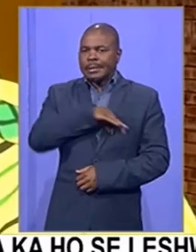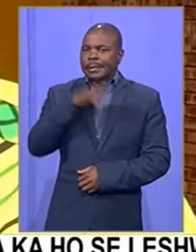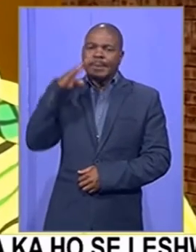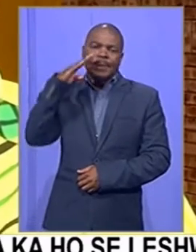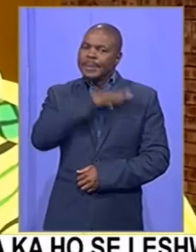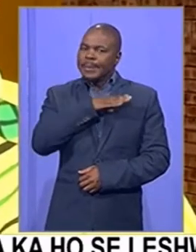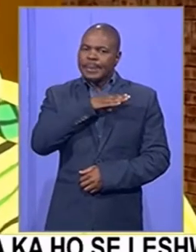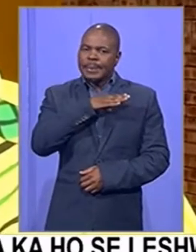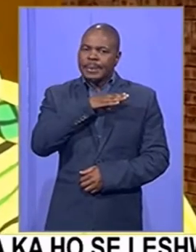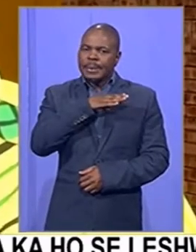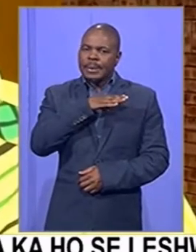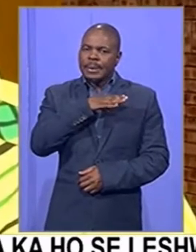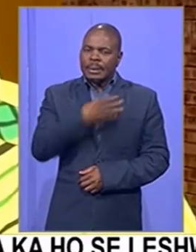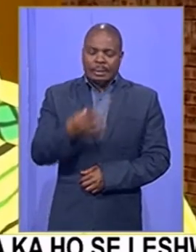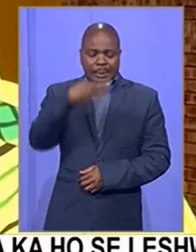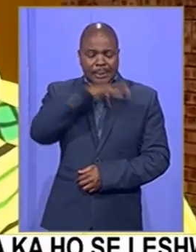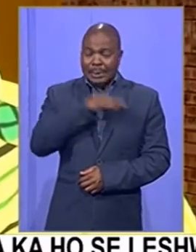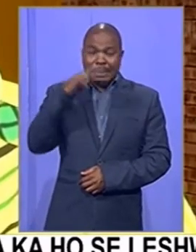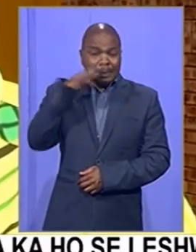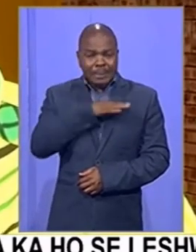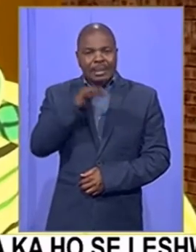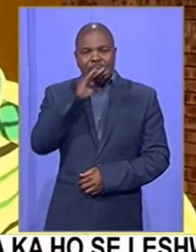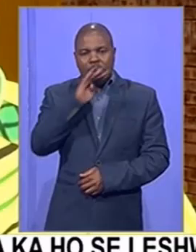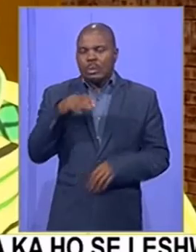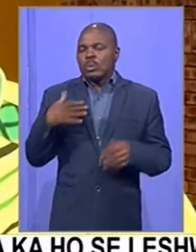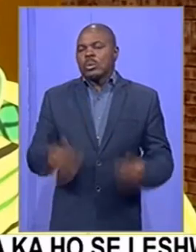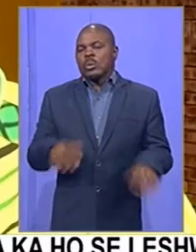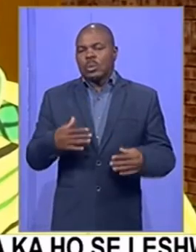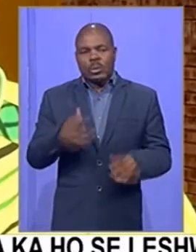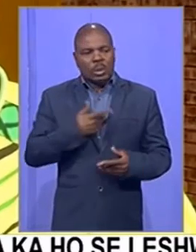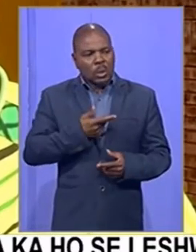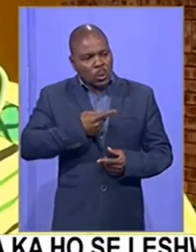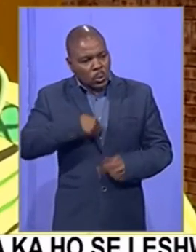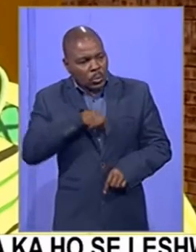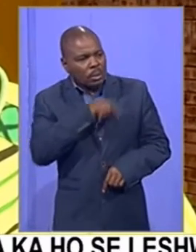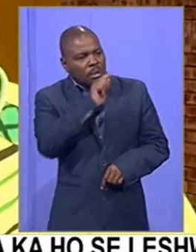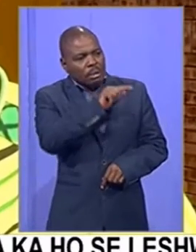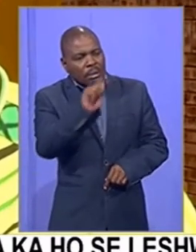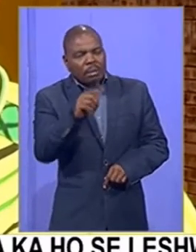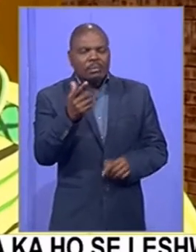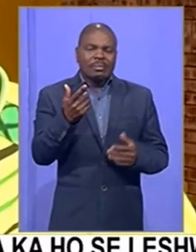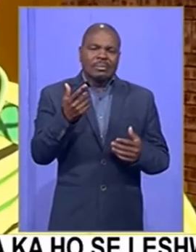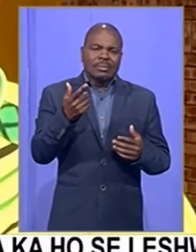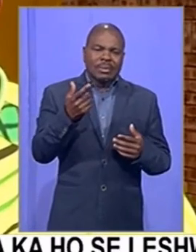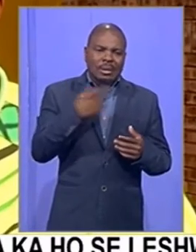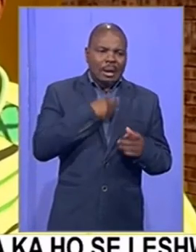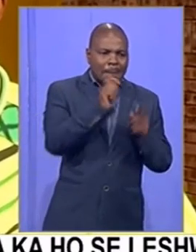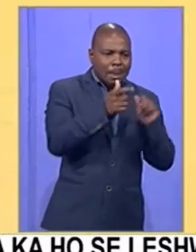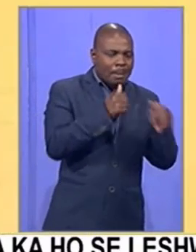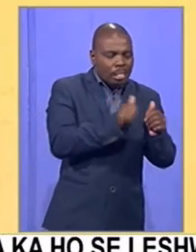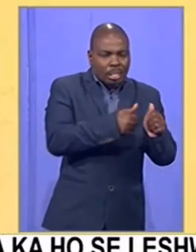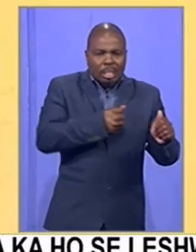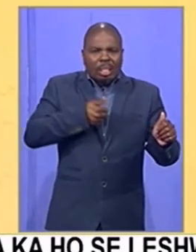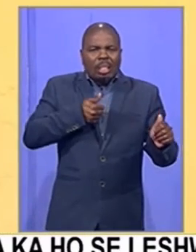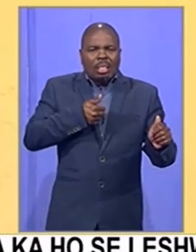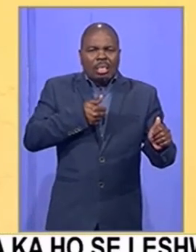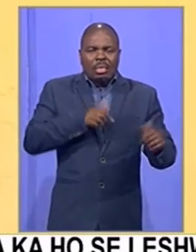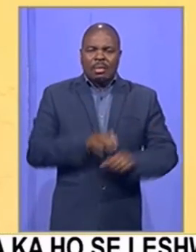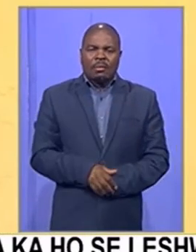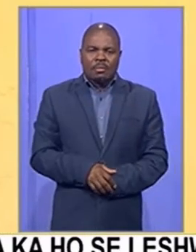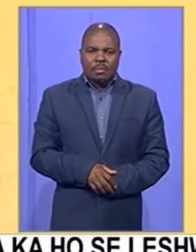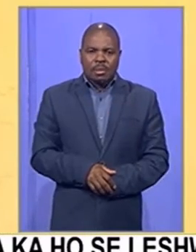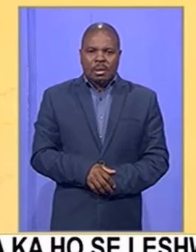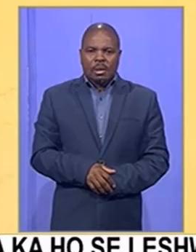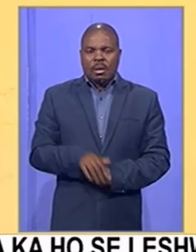go sa patelweng dikgwedi tse pedi go re buseditse ko morago mo dilong tsotlhe tse ntse re di patala. Moedi